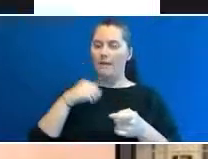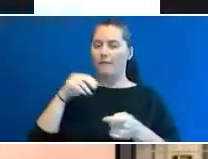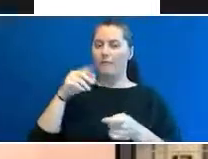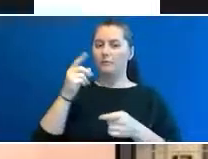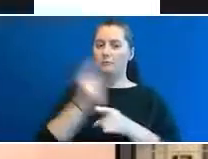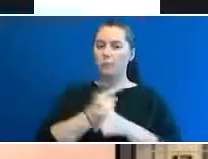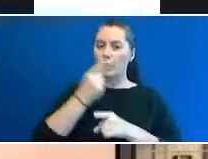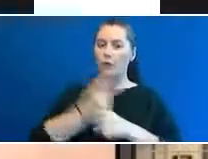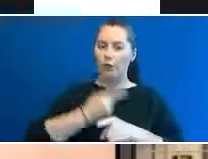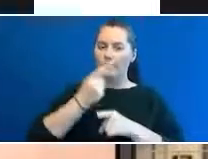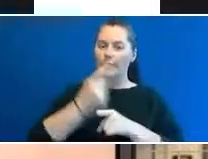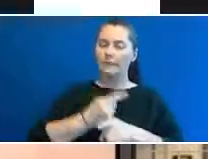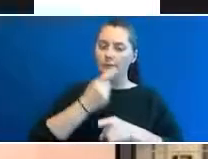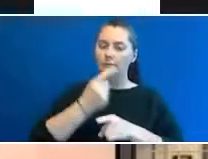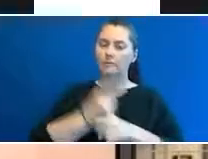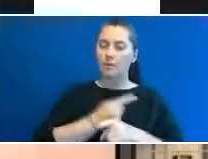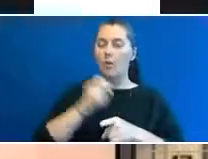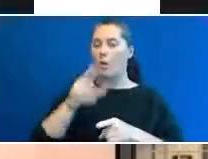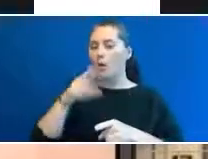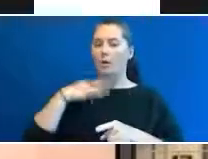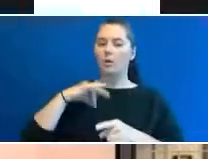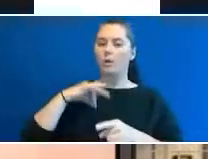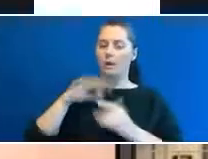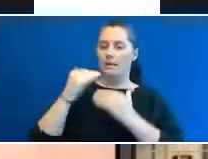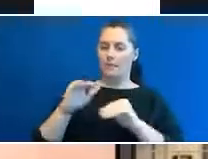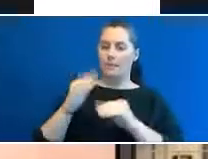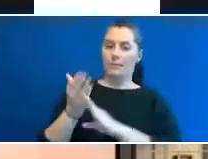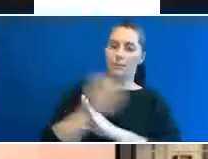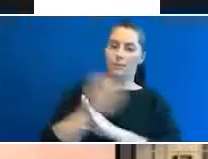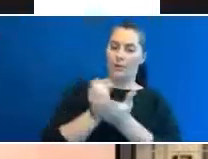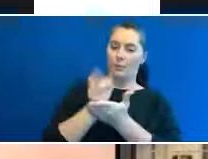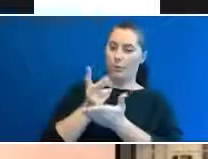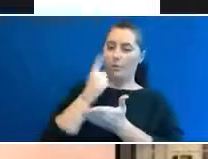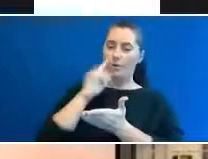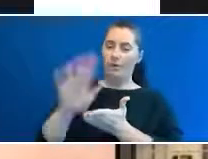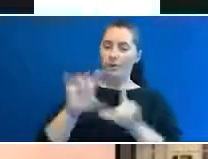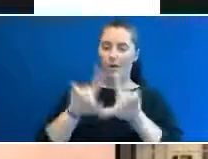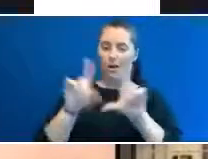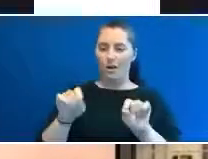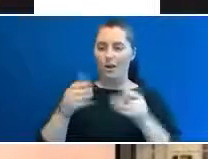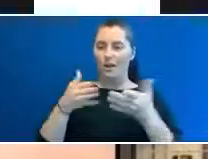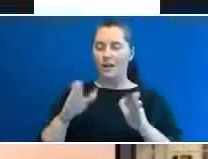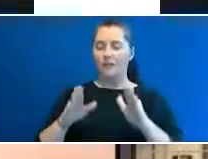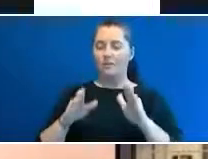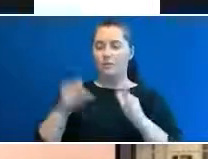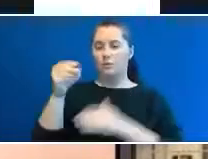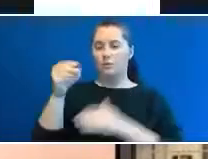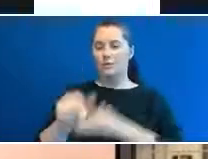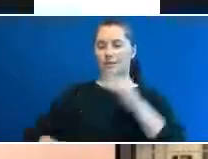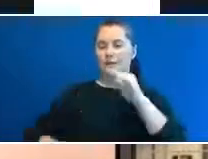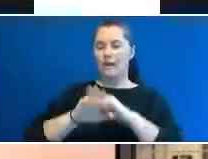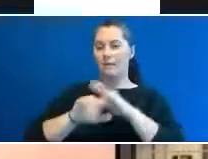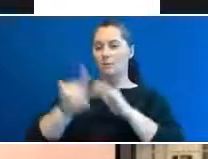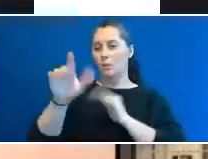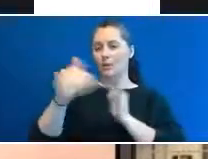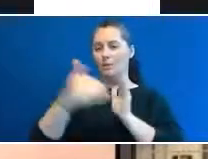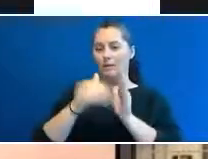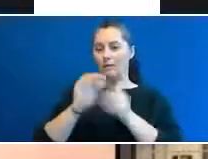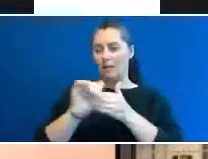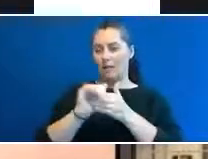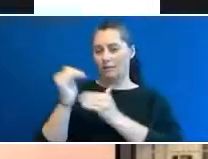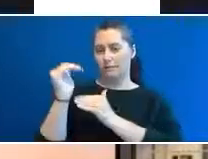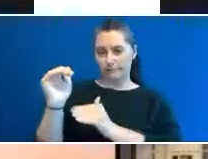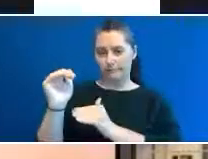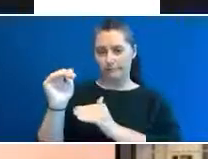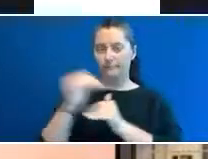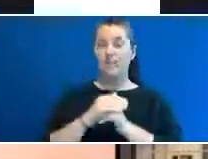limit on their card that they're pre-approved for. This just allows them to spend up to $1,000, no more. And if they need more,